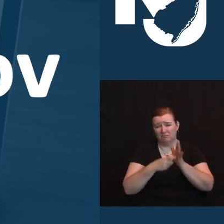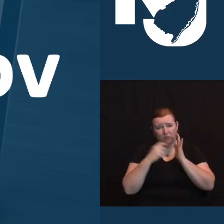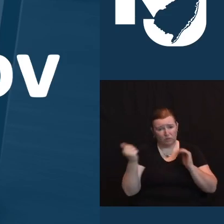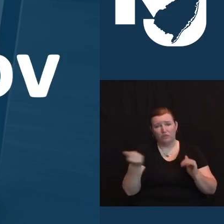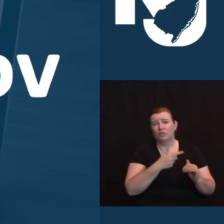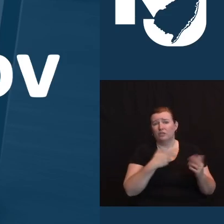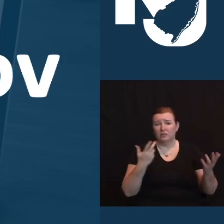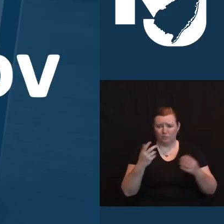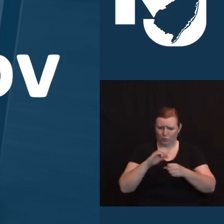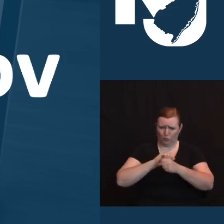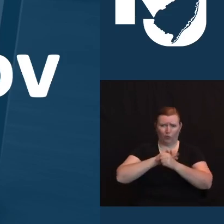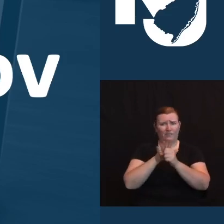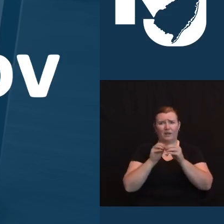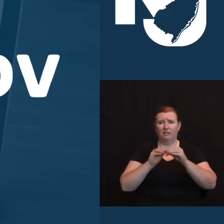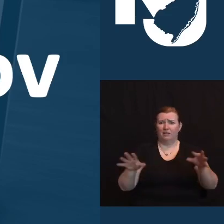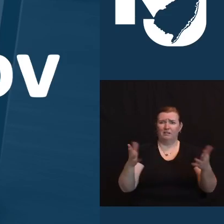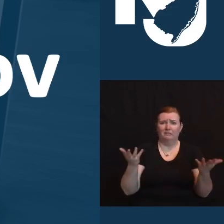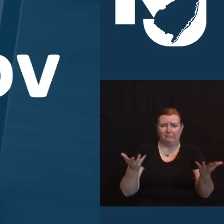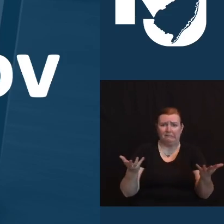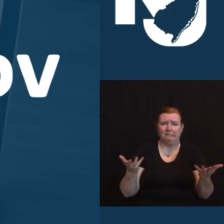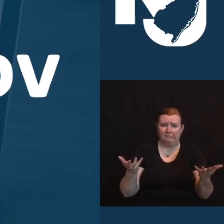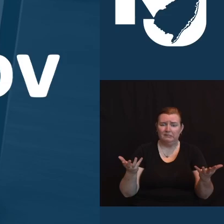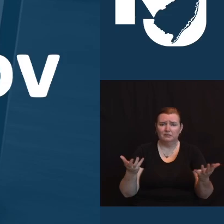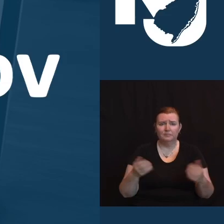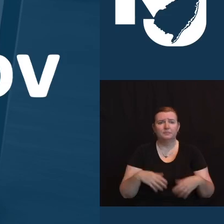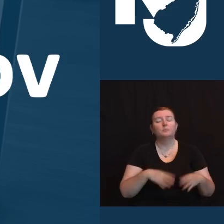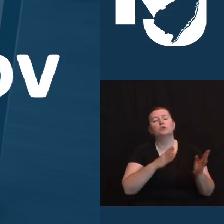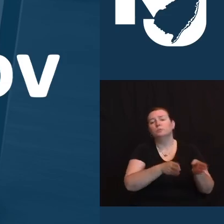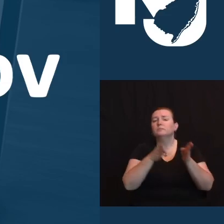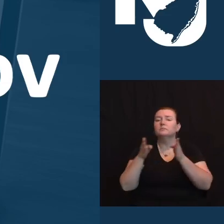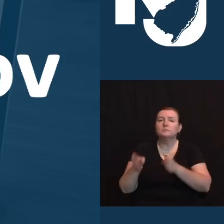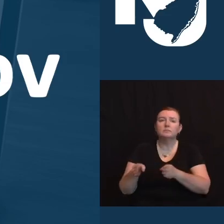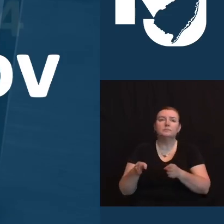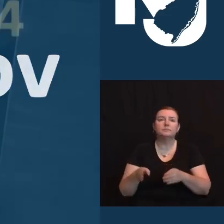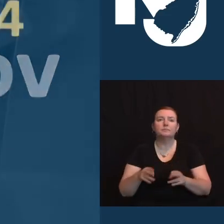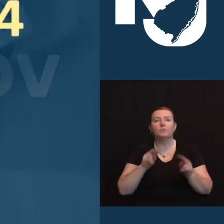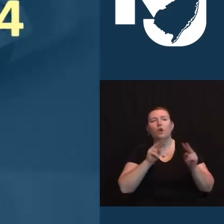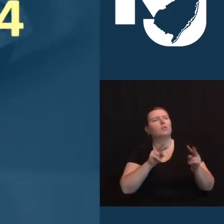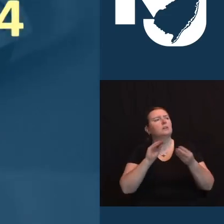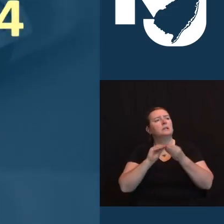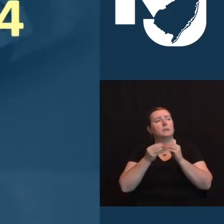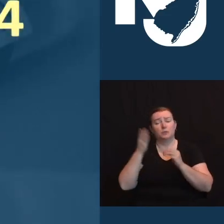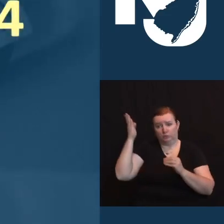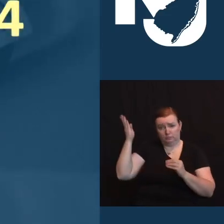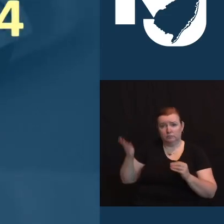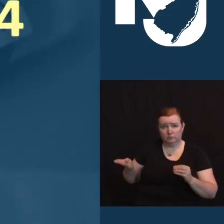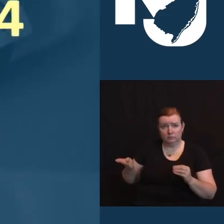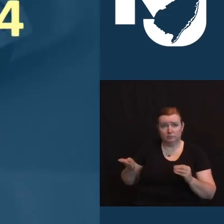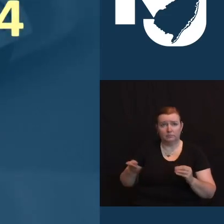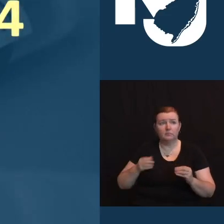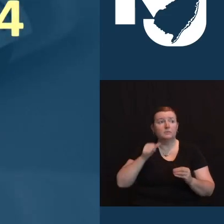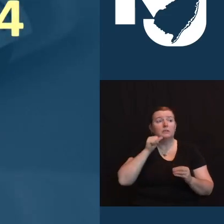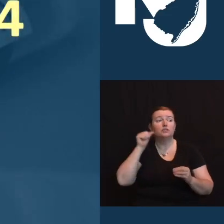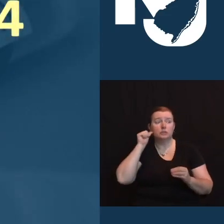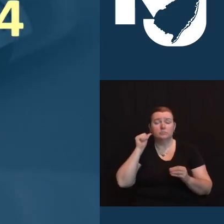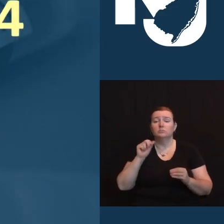pandemic. And with that, let's switch gears again and look at the overnight numbers. Yesterday, we received an